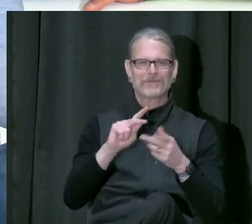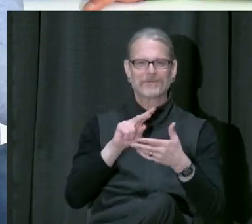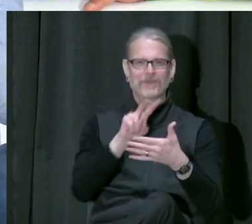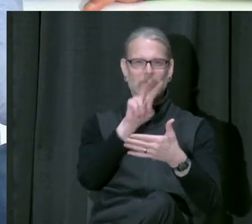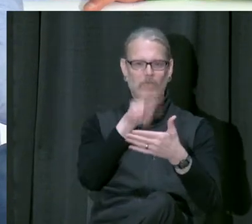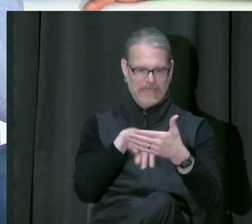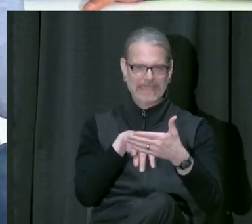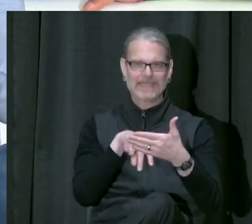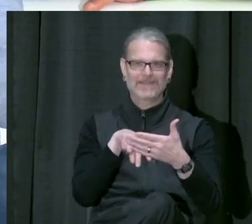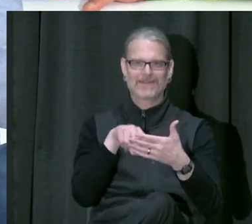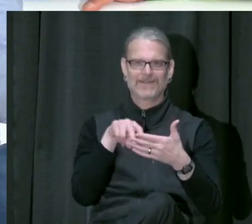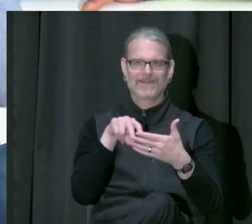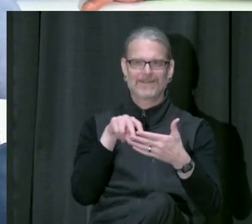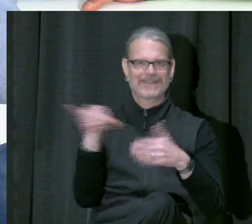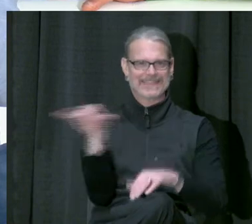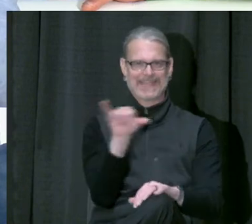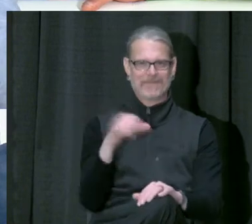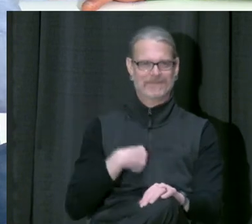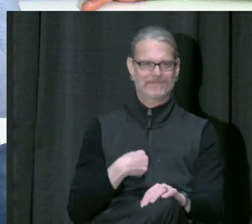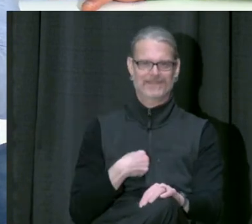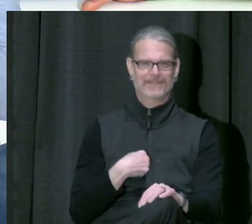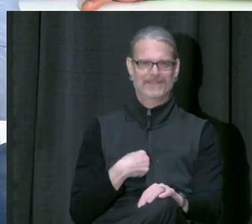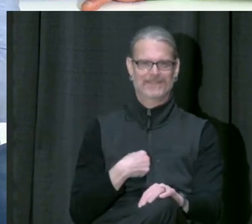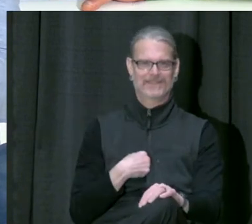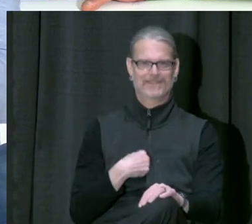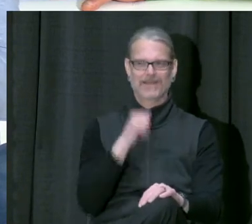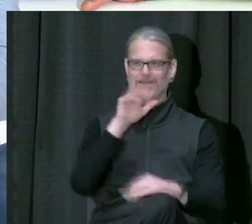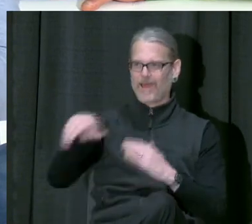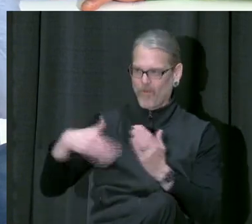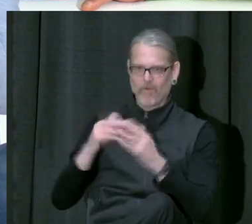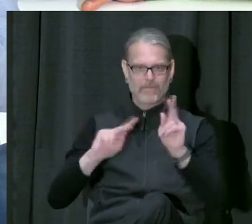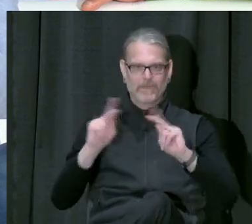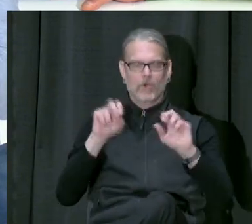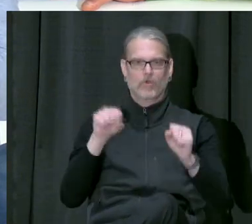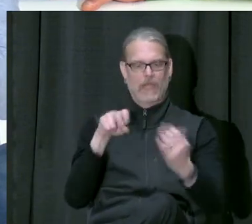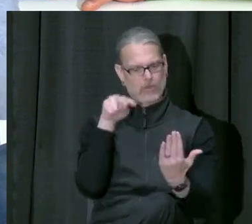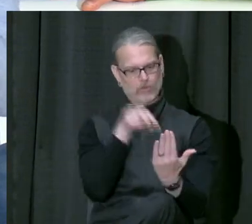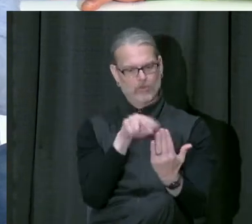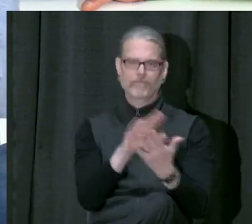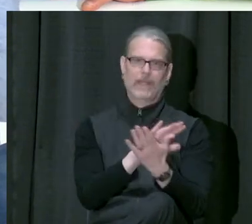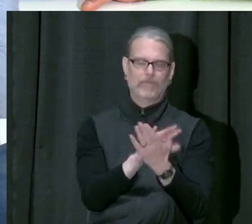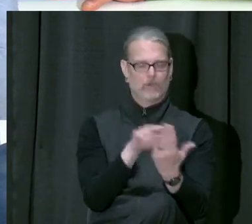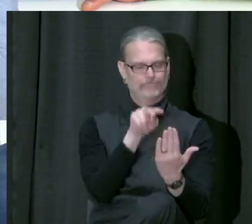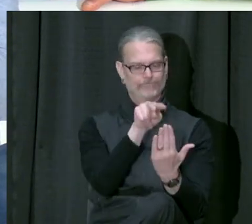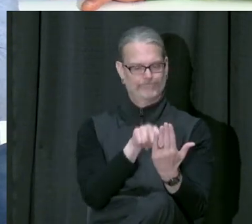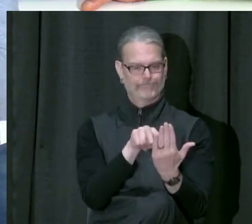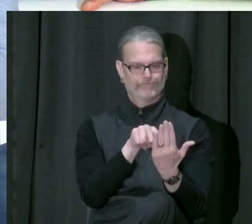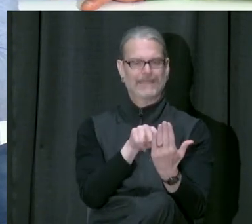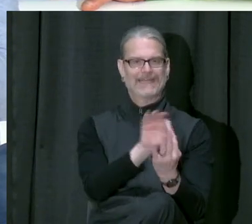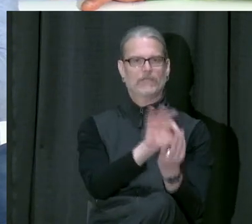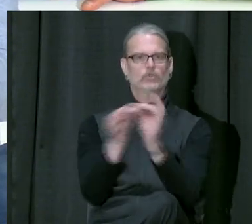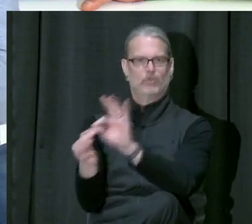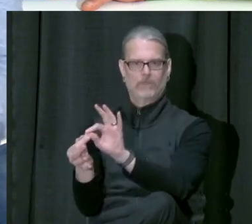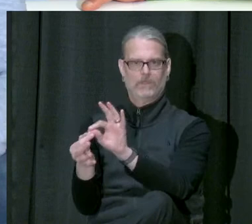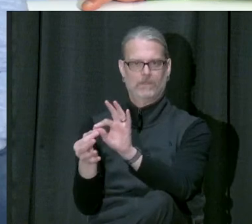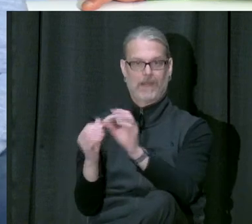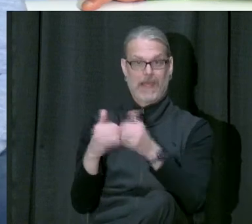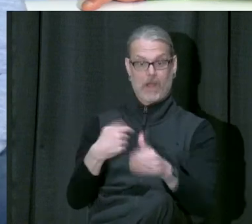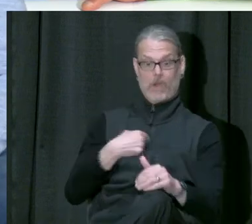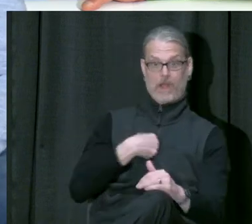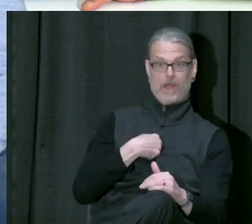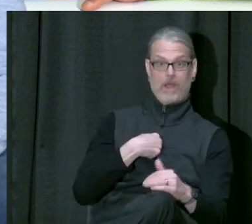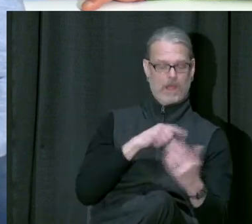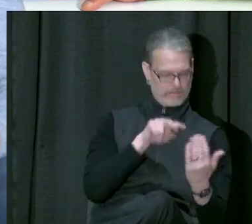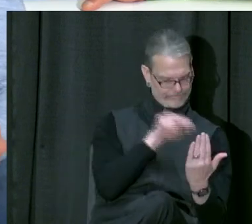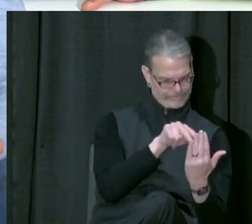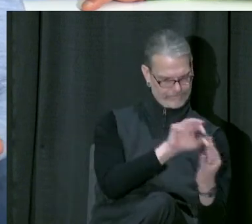I do, right? Not all people can look at a piece of paper or look at a document and interpret it the way that I do. And